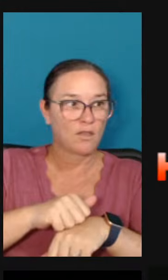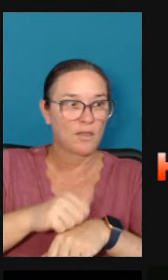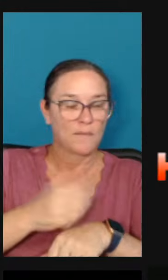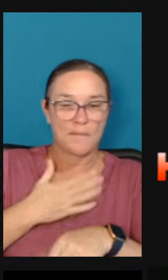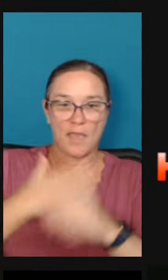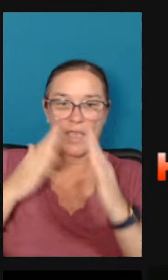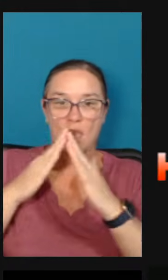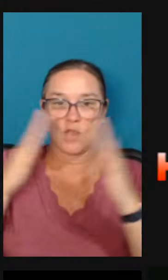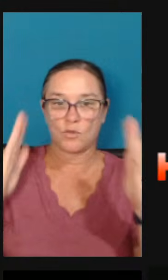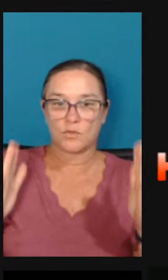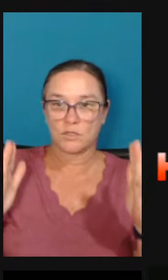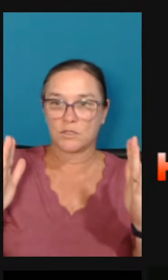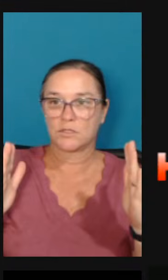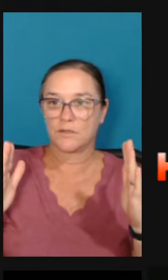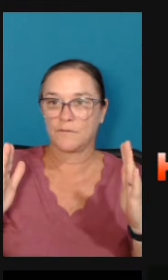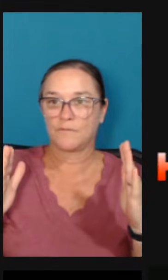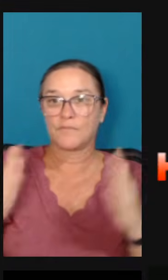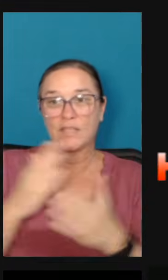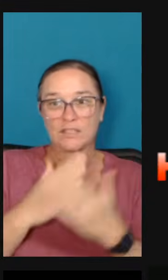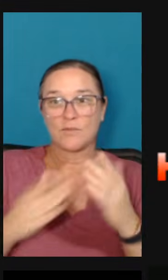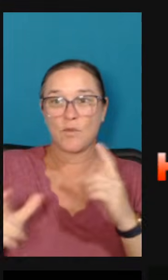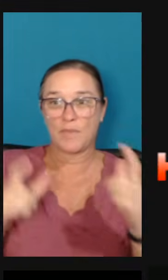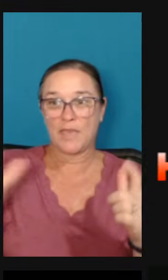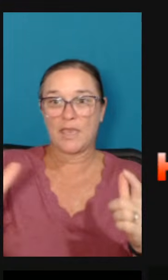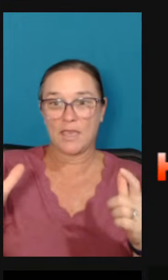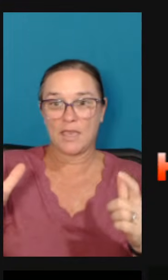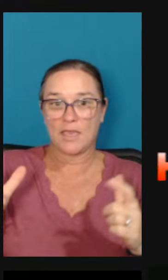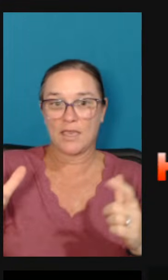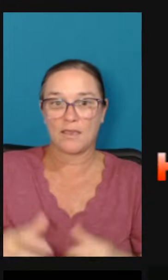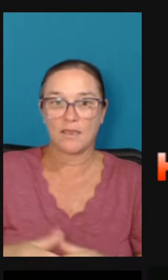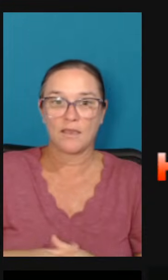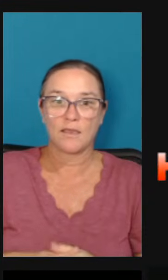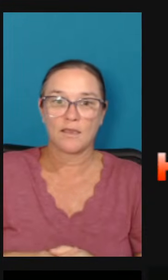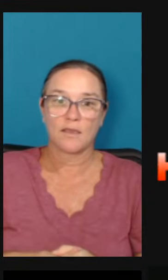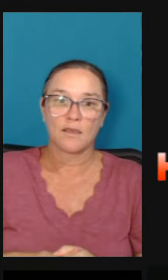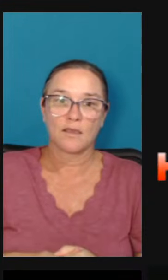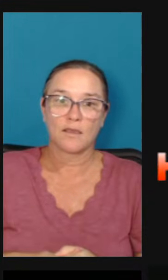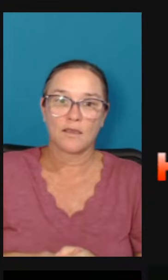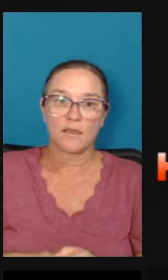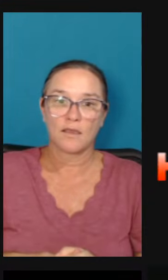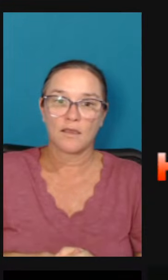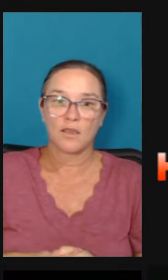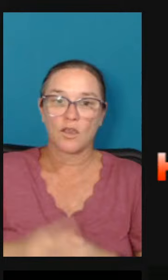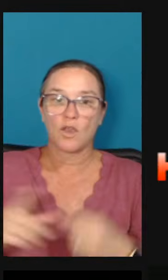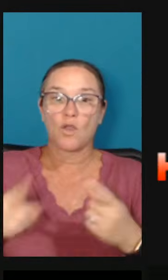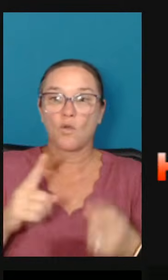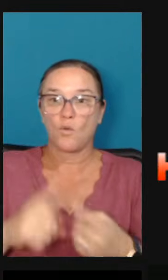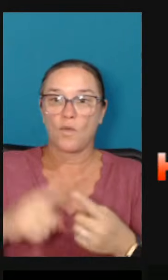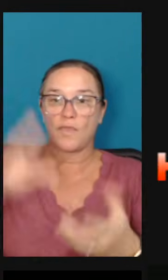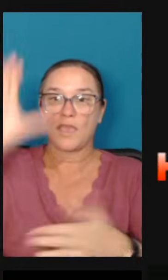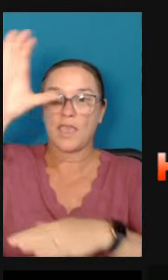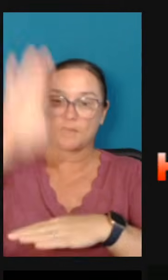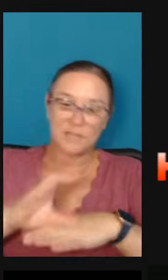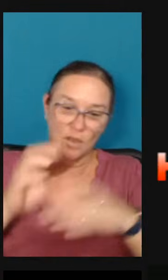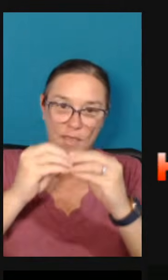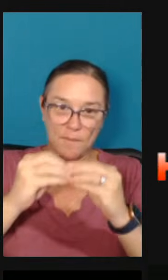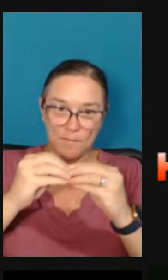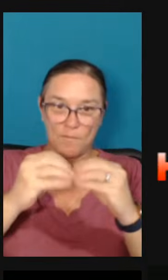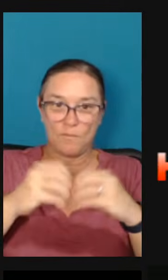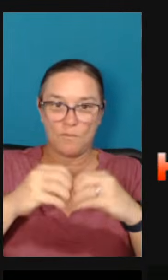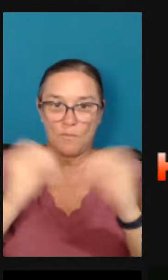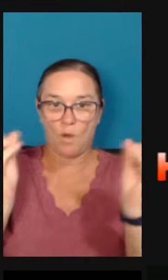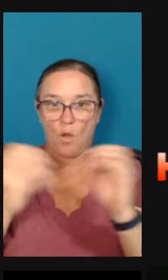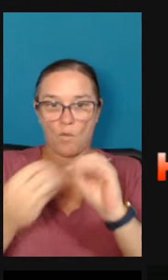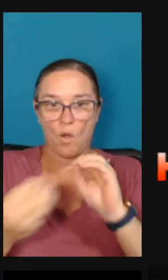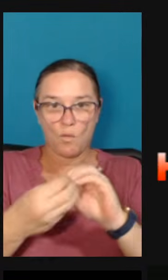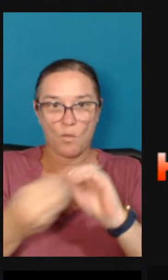house. Some pretty big chunks. This is how big they are after they landed and shattered. So like some chunks fell off of this,